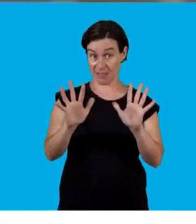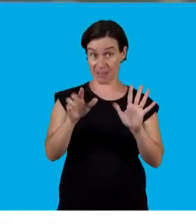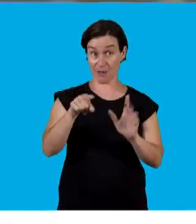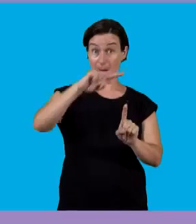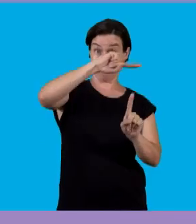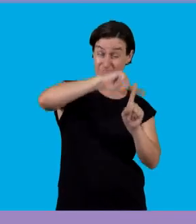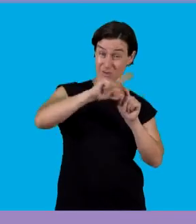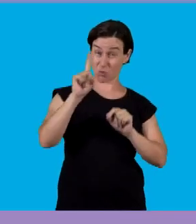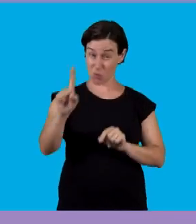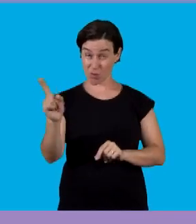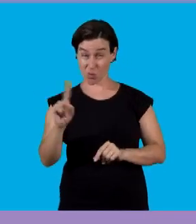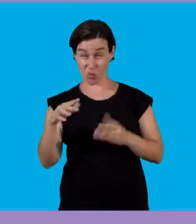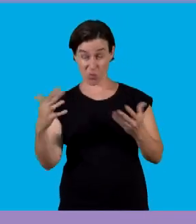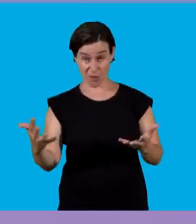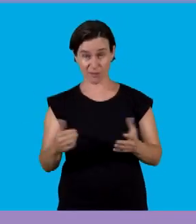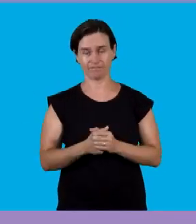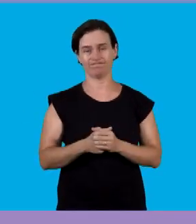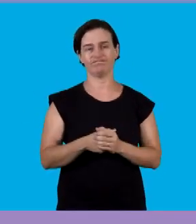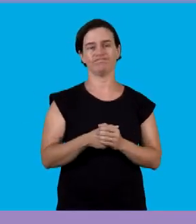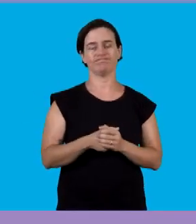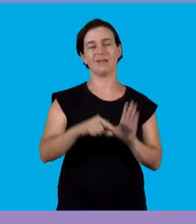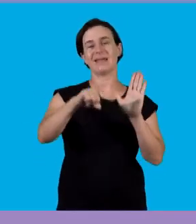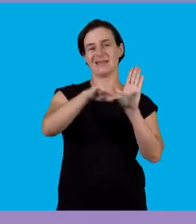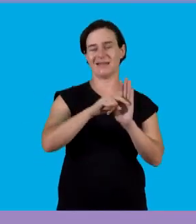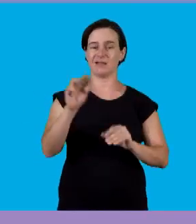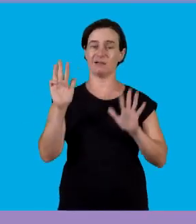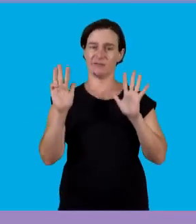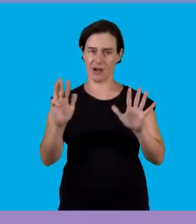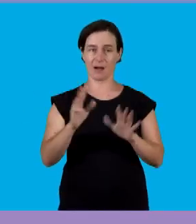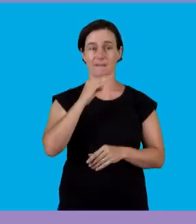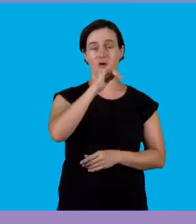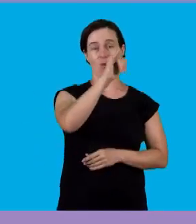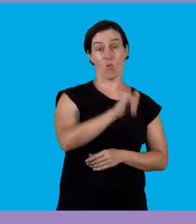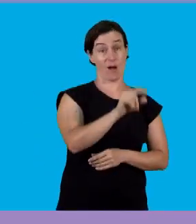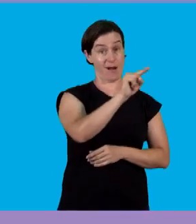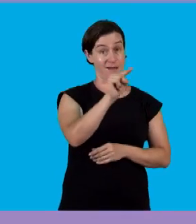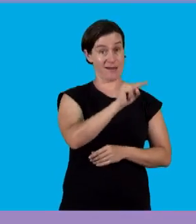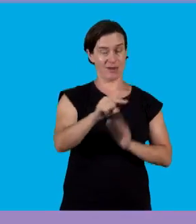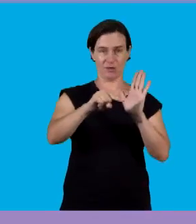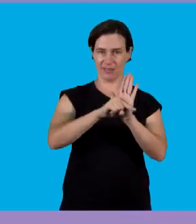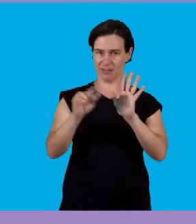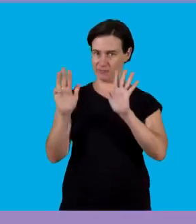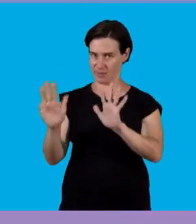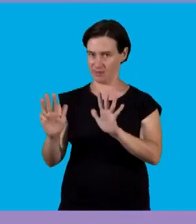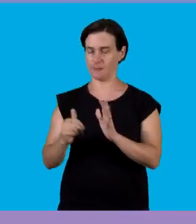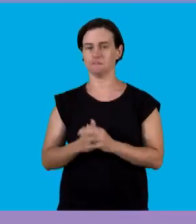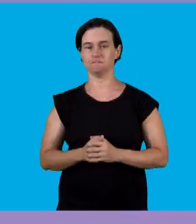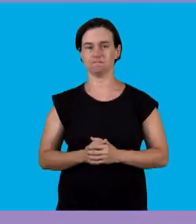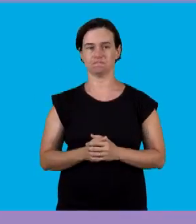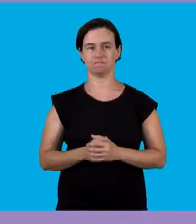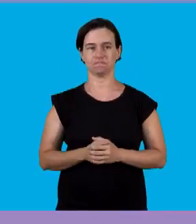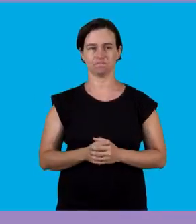add 1 onto that, that is going to give us an answer of a negative 9. So